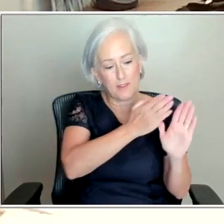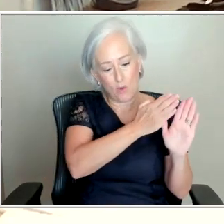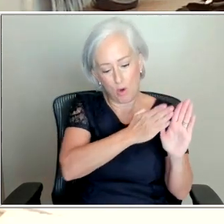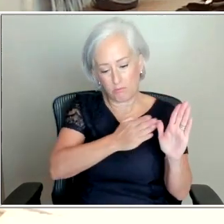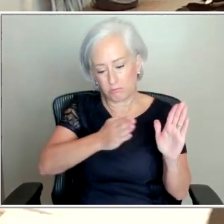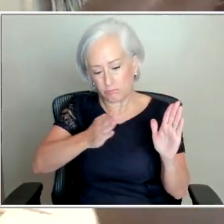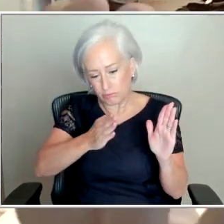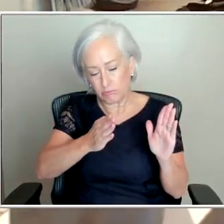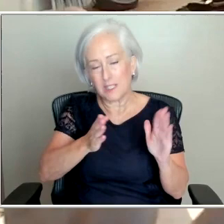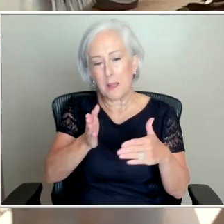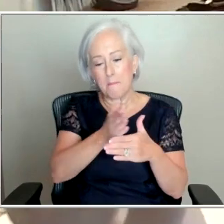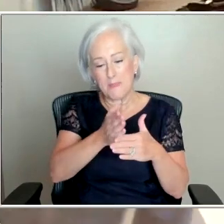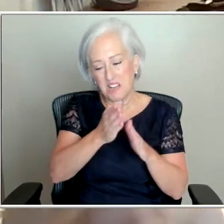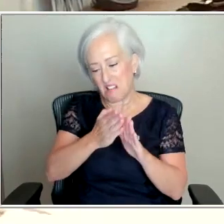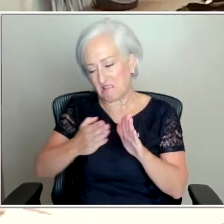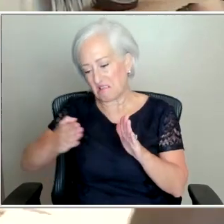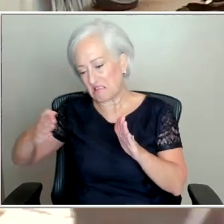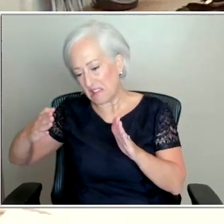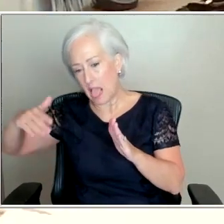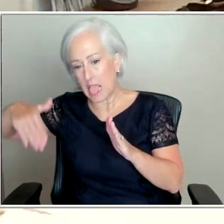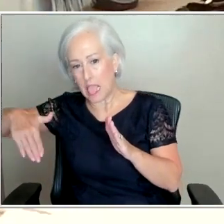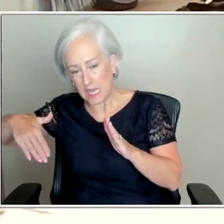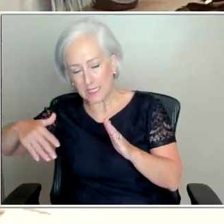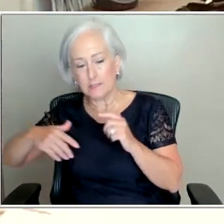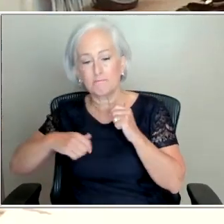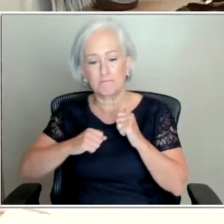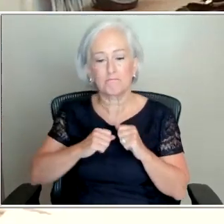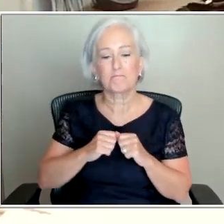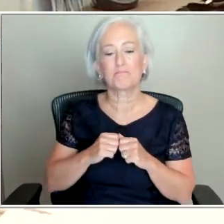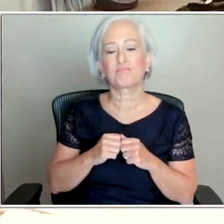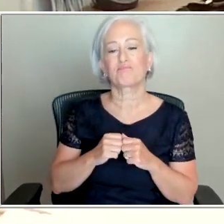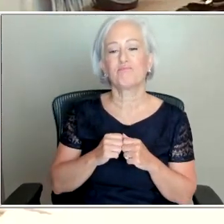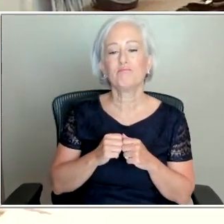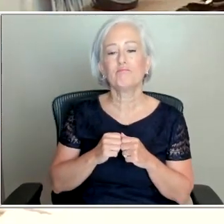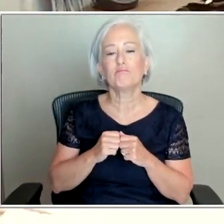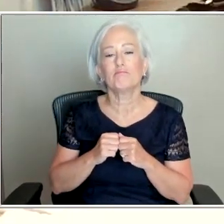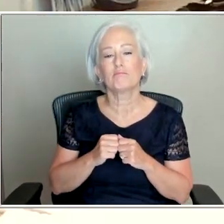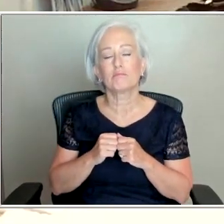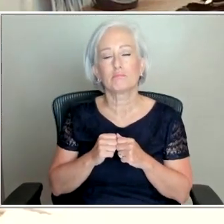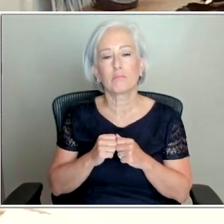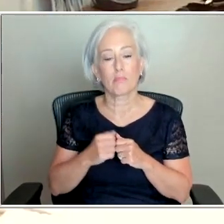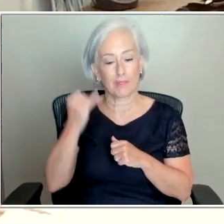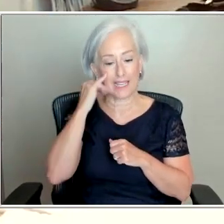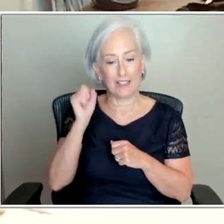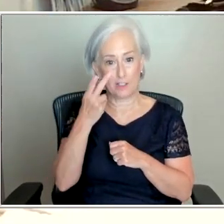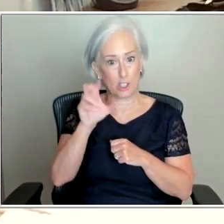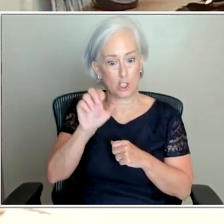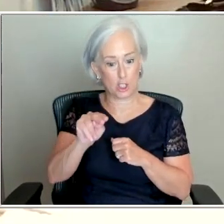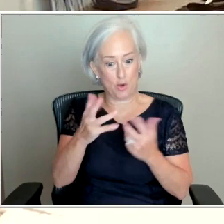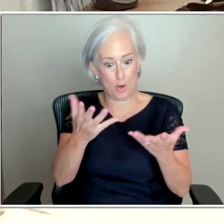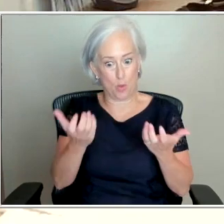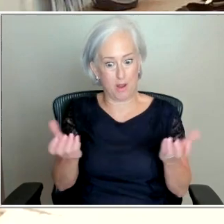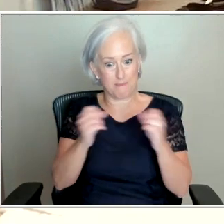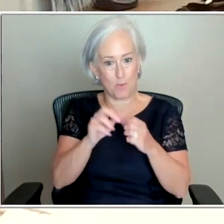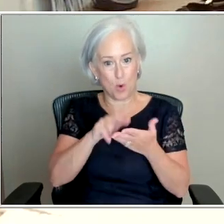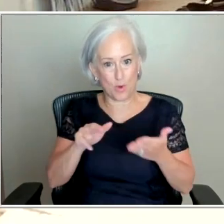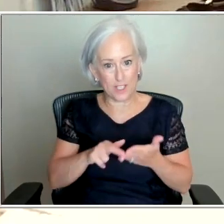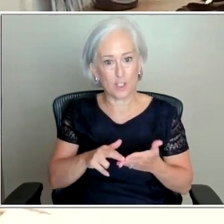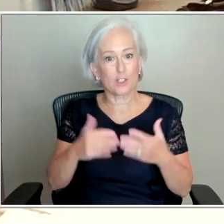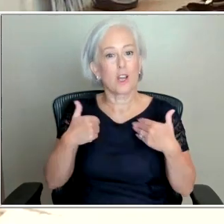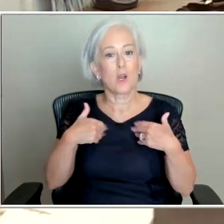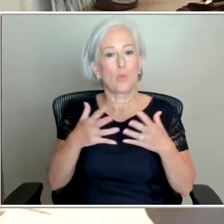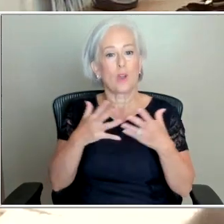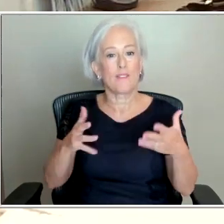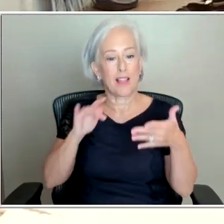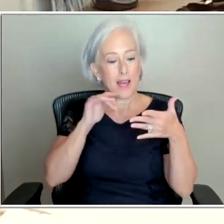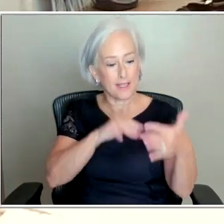later stages. And actually, if Sharon's interested in pursuing research, there's a lot of studies going on around the country, a